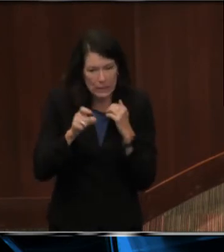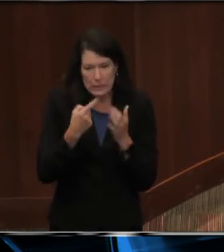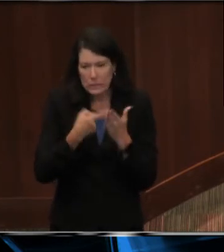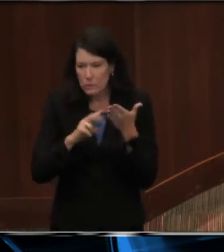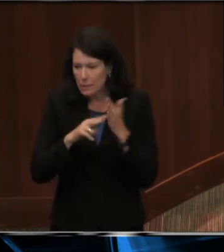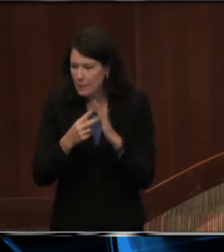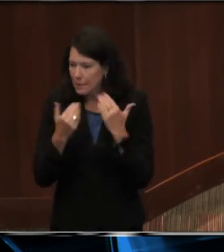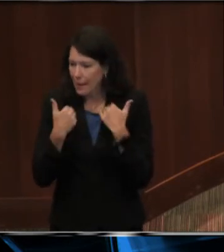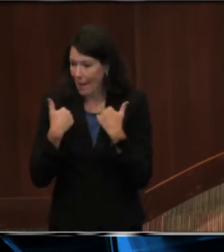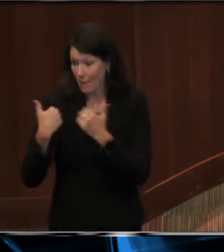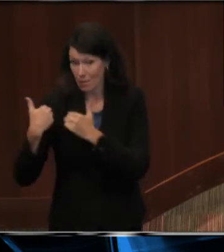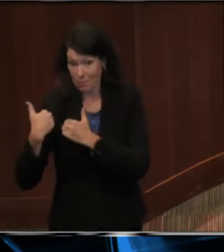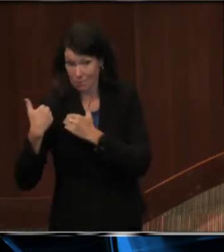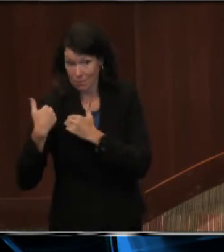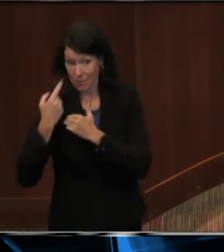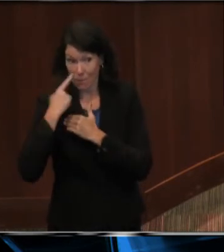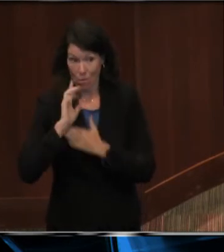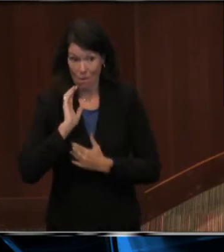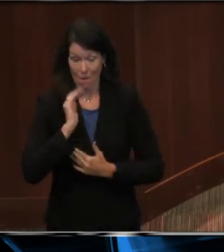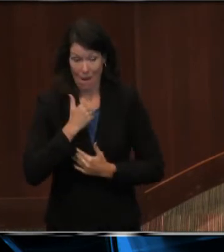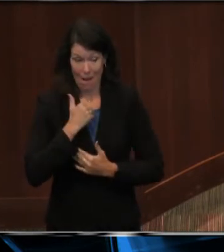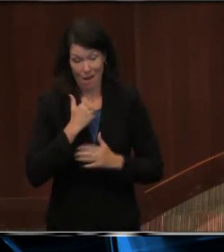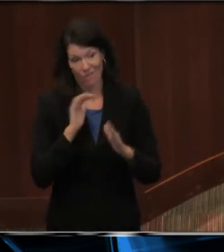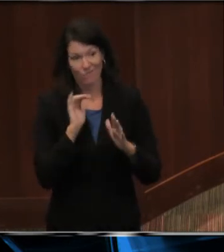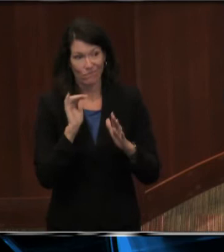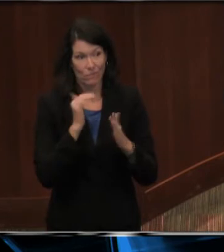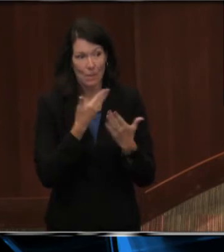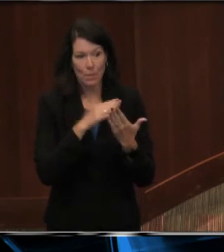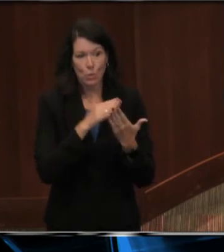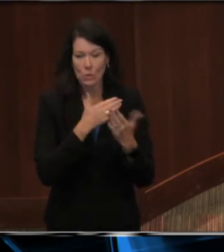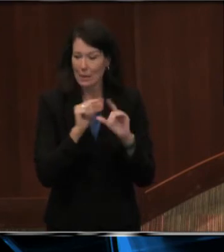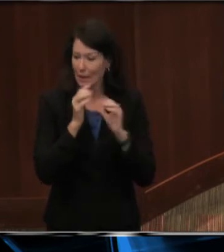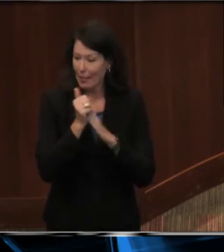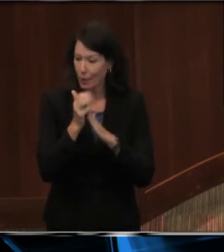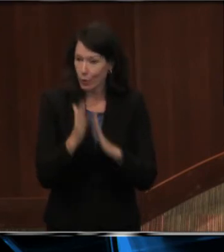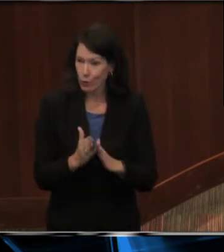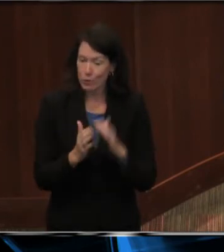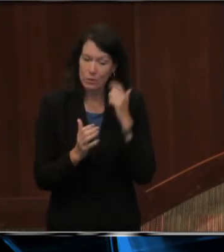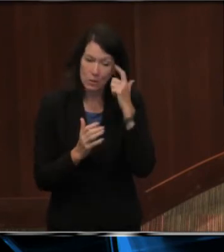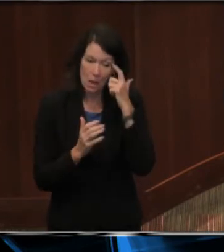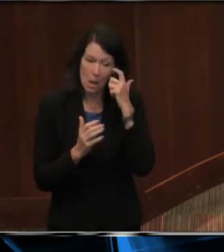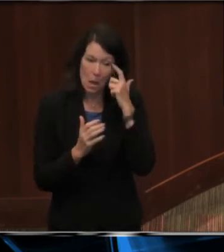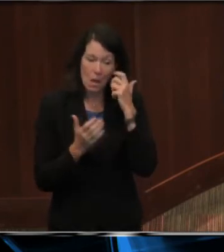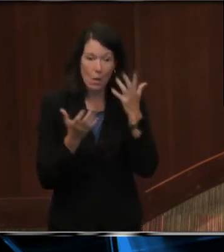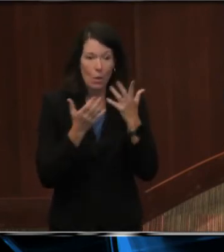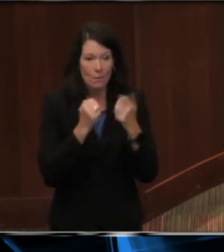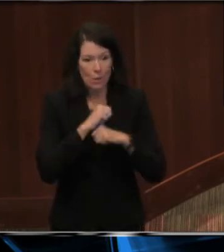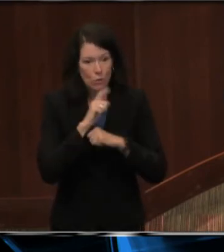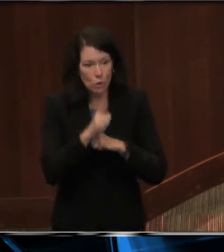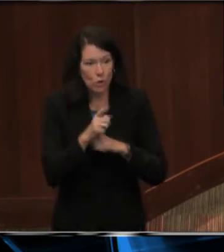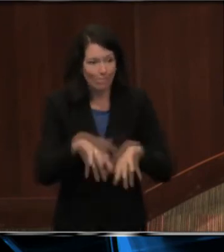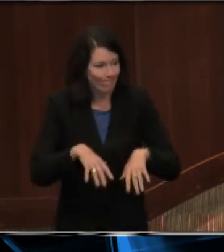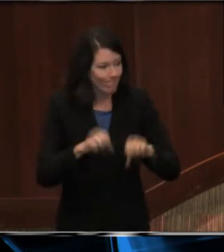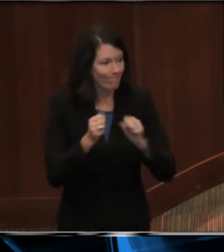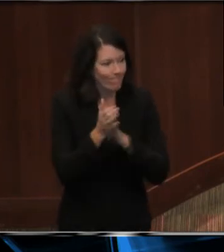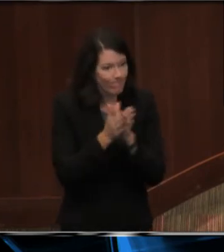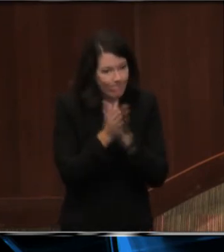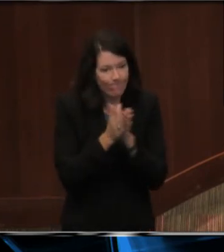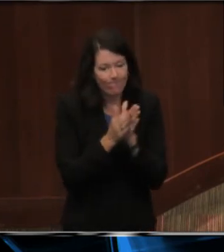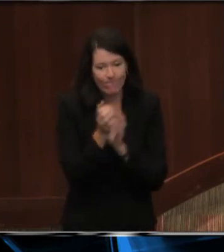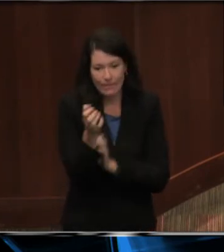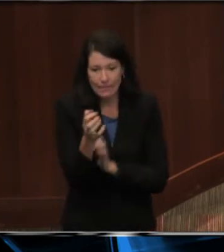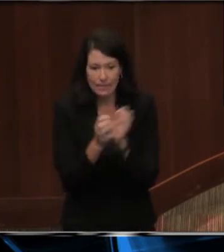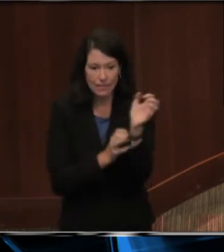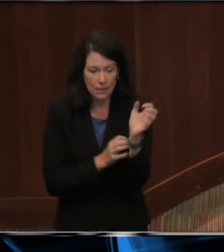what it means to have this responsibility as music leaders in our community. And we wanted to make sure that we stepped up and masked up, and that we taught our